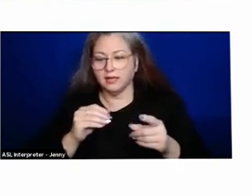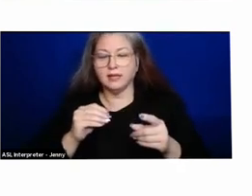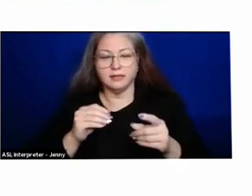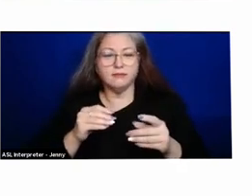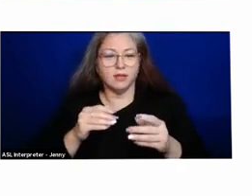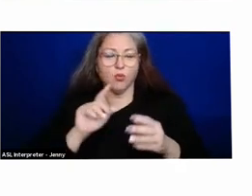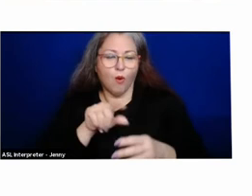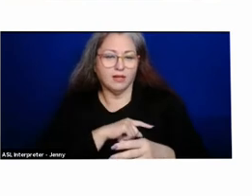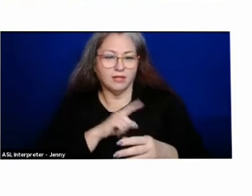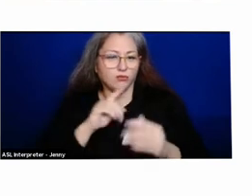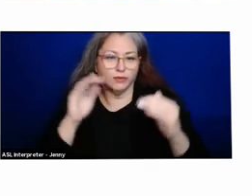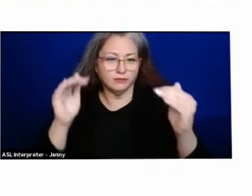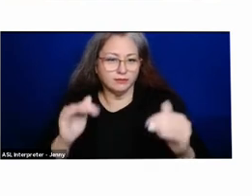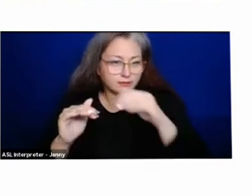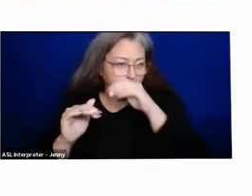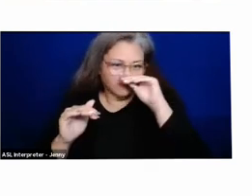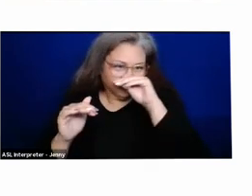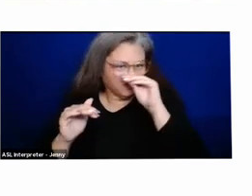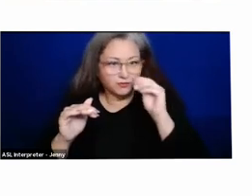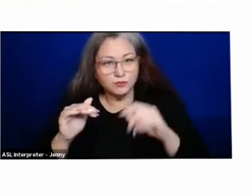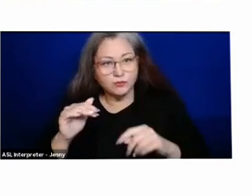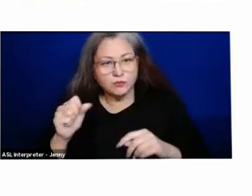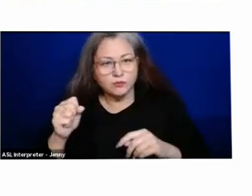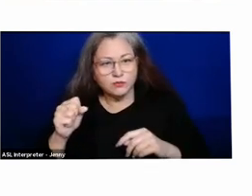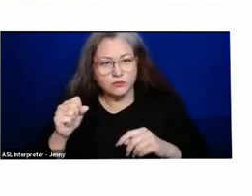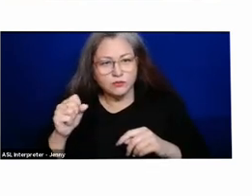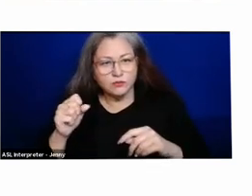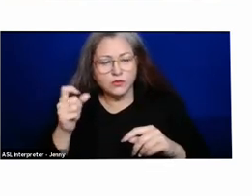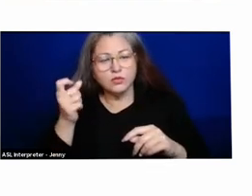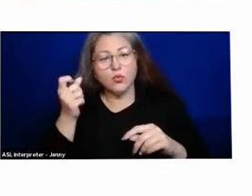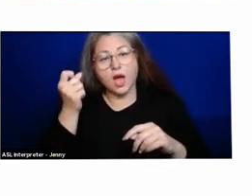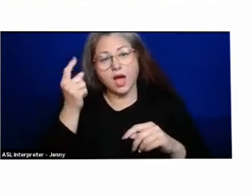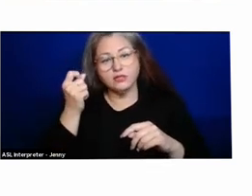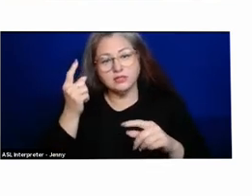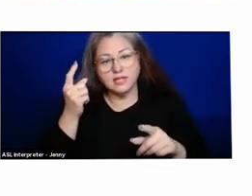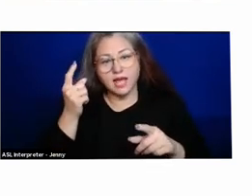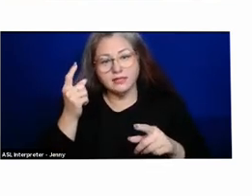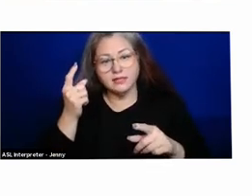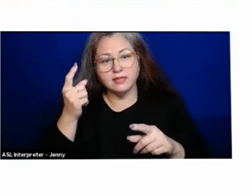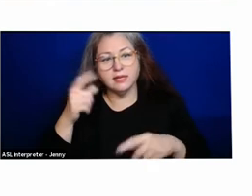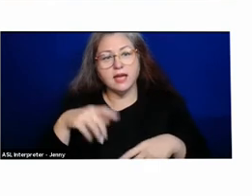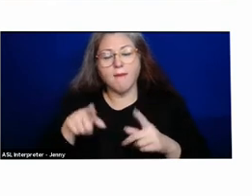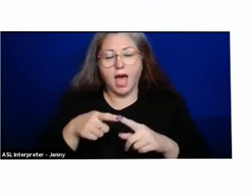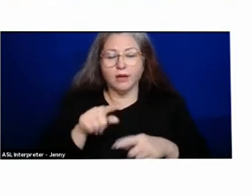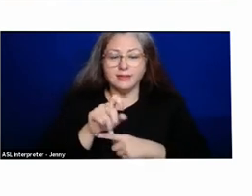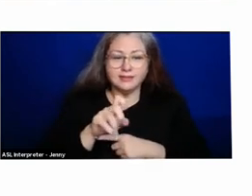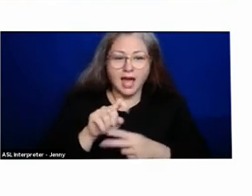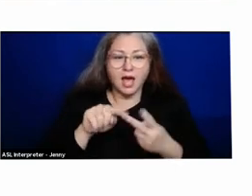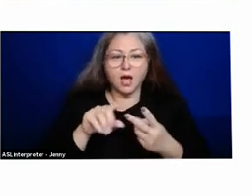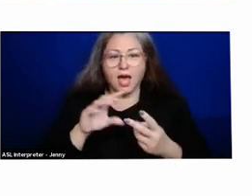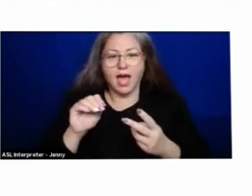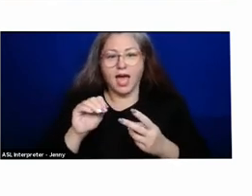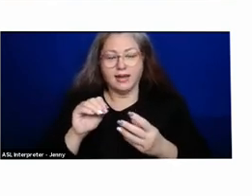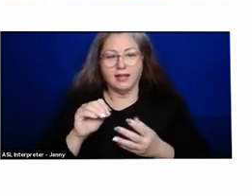has disintegrated in Kampala. So, understanding textiles as a barometer of economic independence